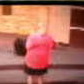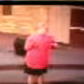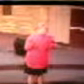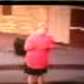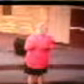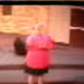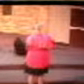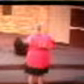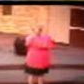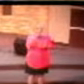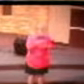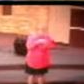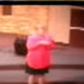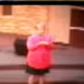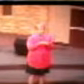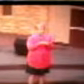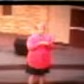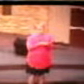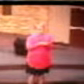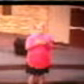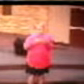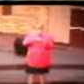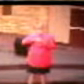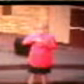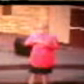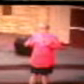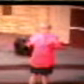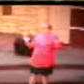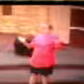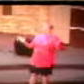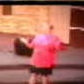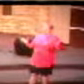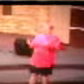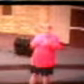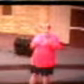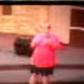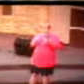Billy came back. We're all standing around, and we've got all this food.